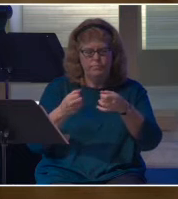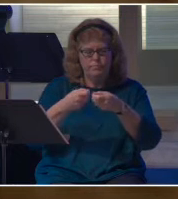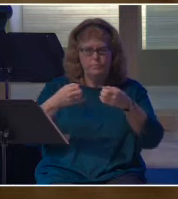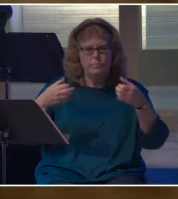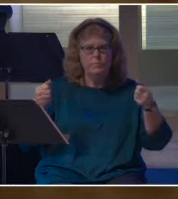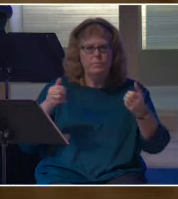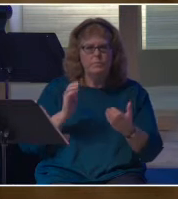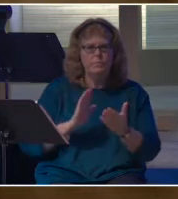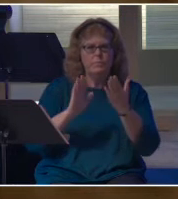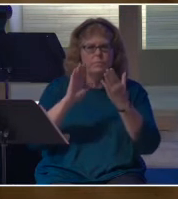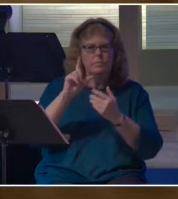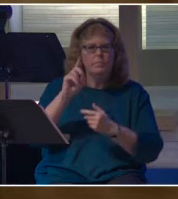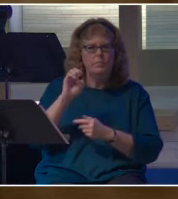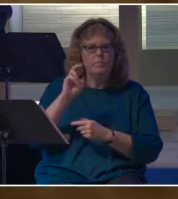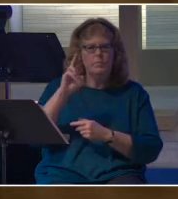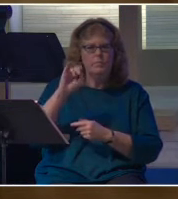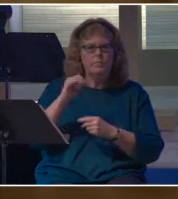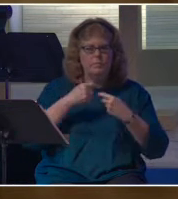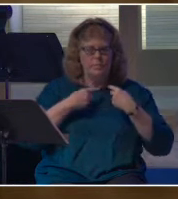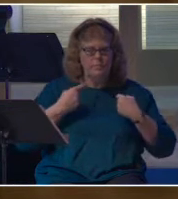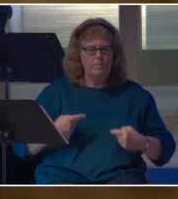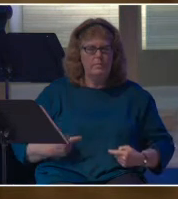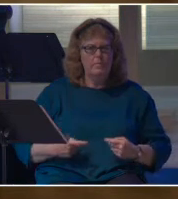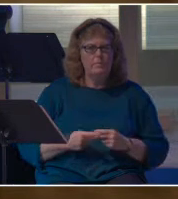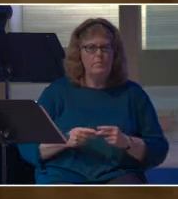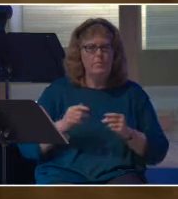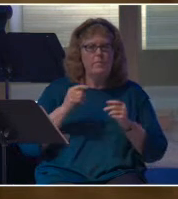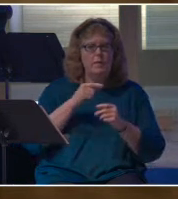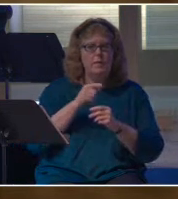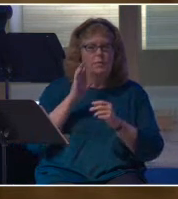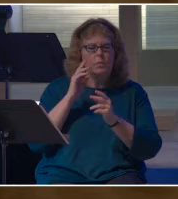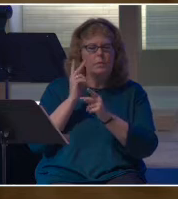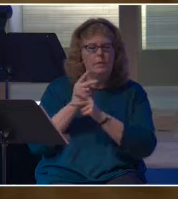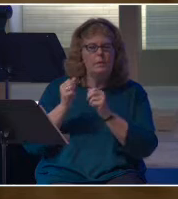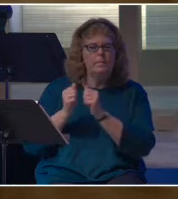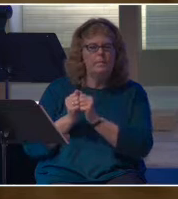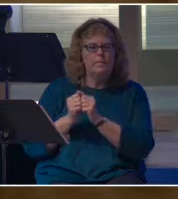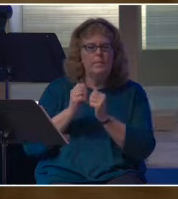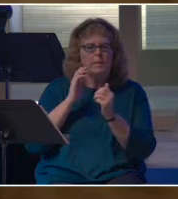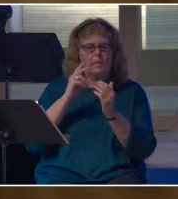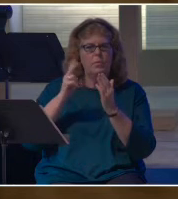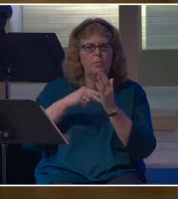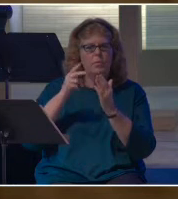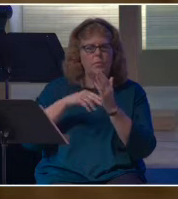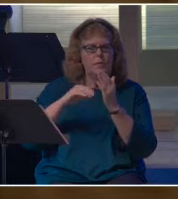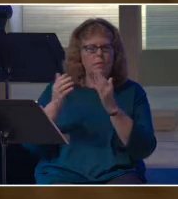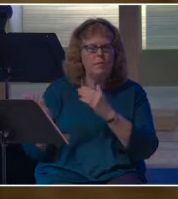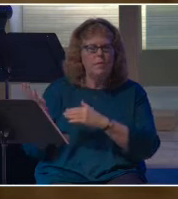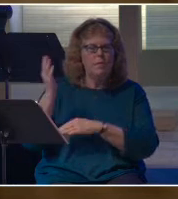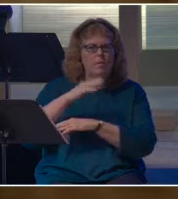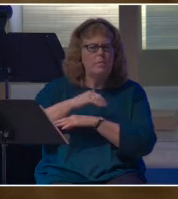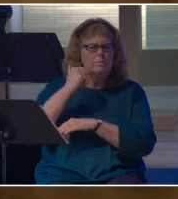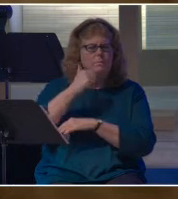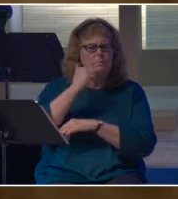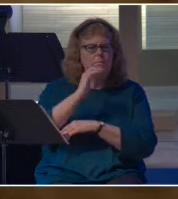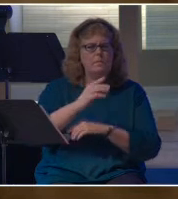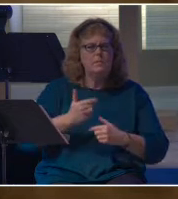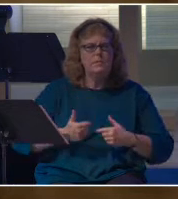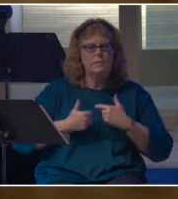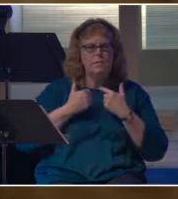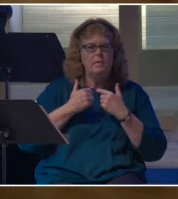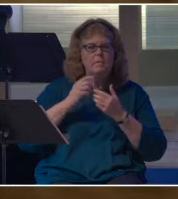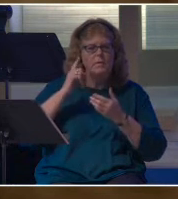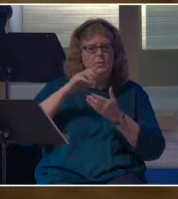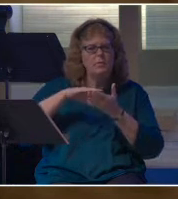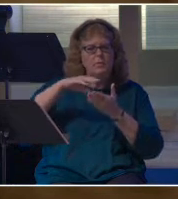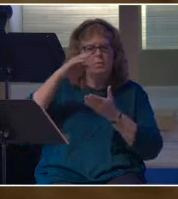of Levitical priests. It shall be with him, and he shall read it all the days of his life, that he may